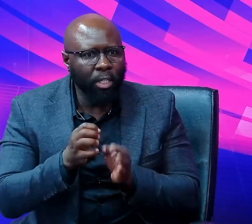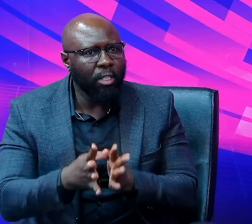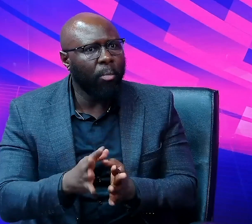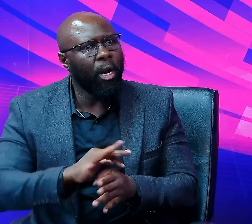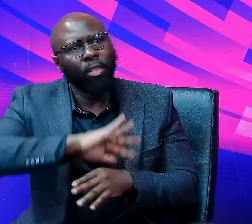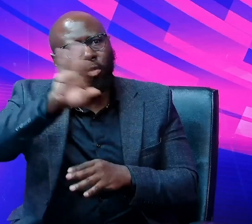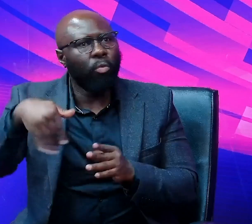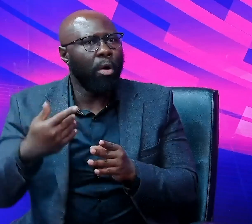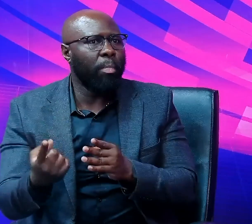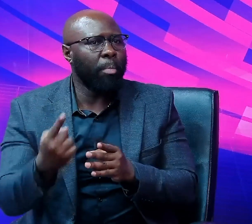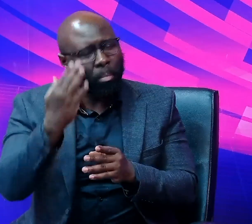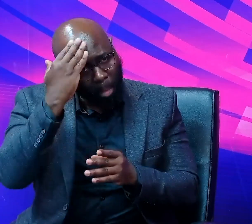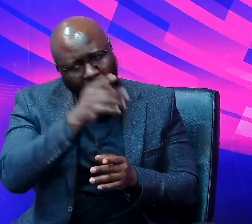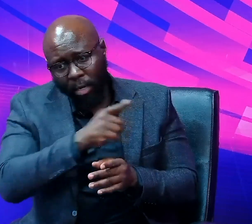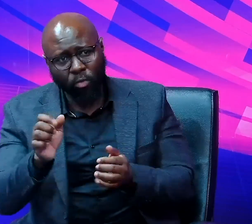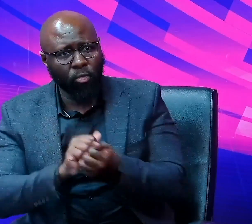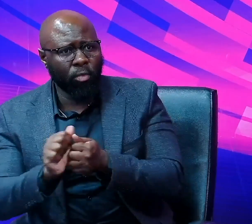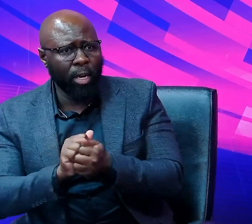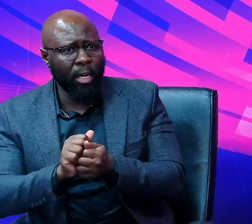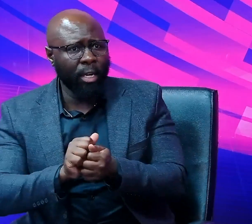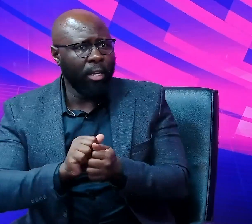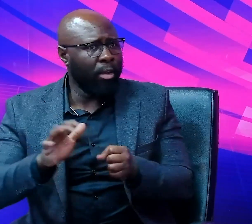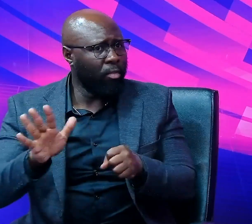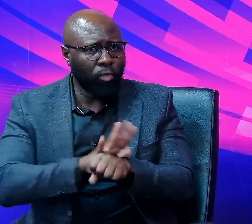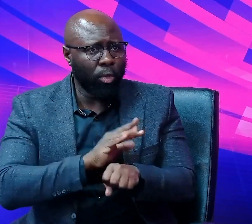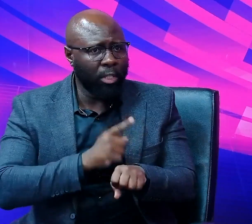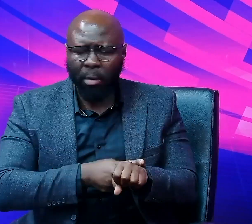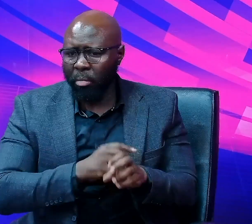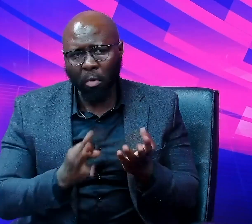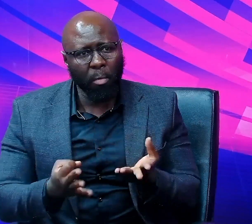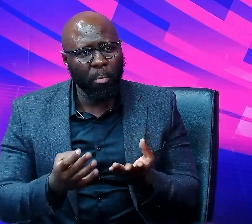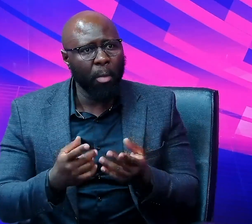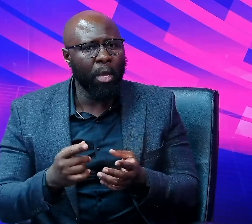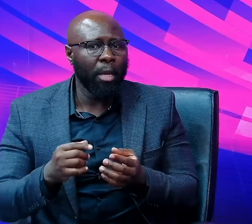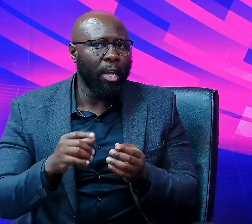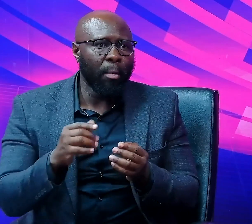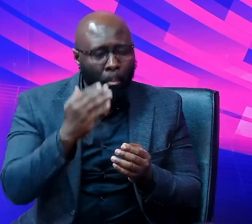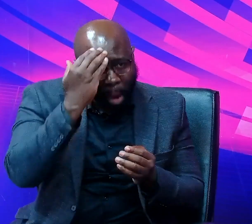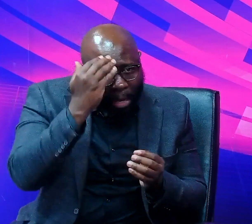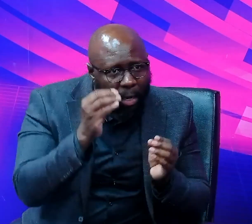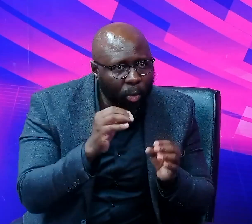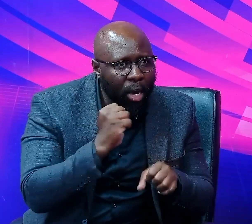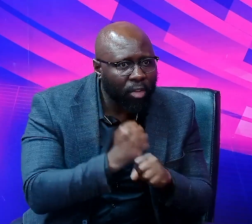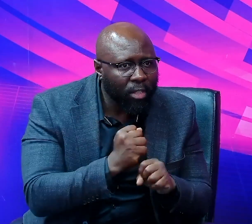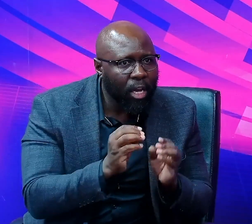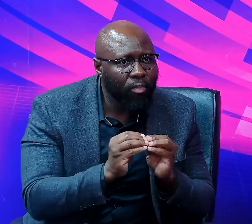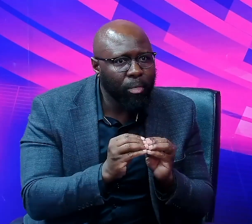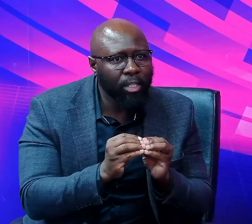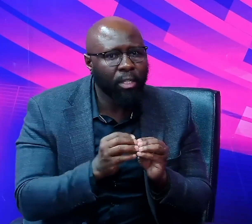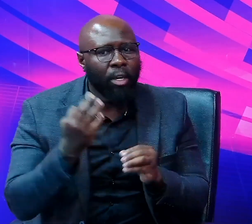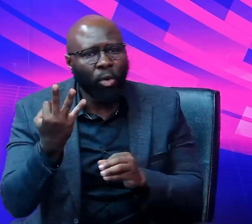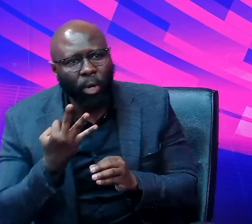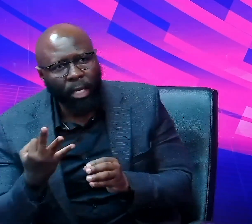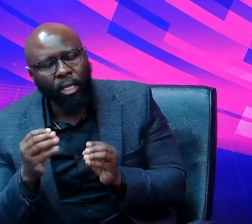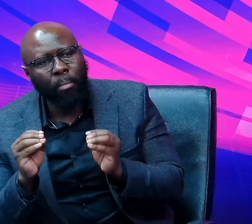IT person, they don't need an interpreter throughout, Monday to Friday. No, full-time, no. Maybe they